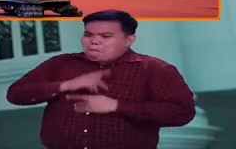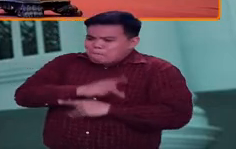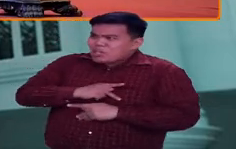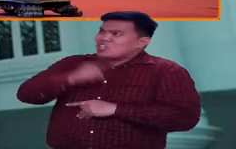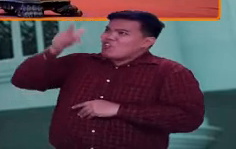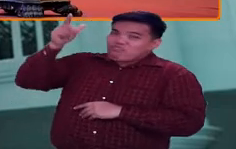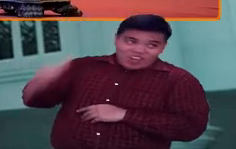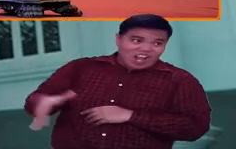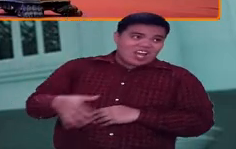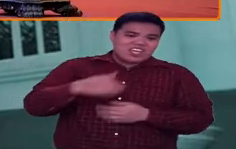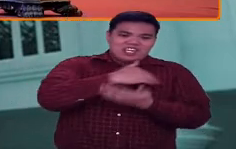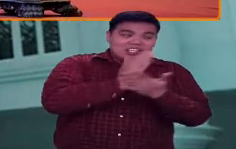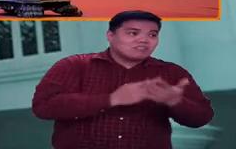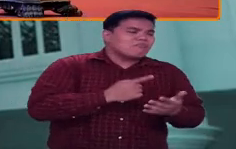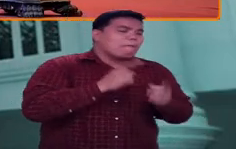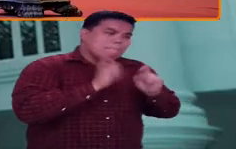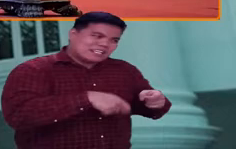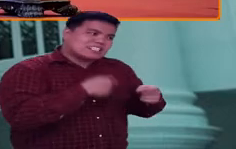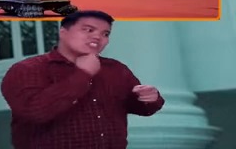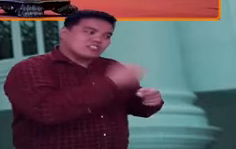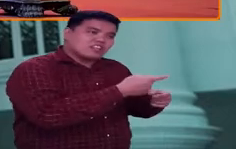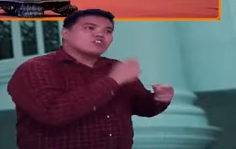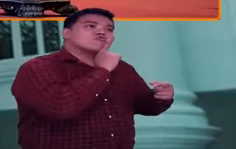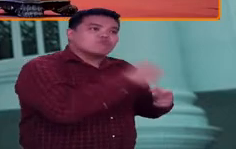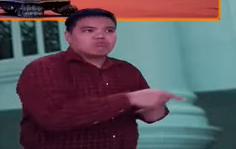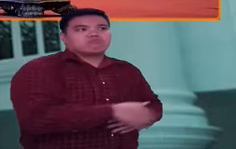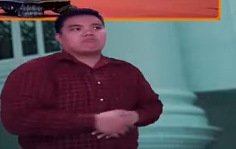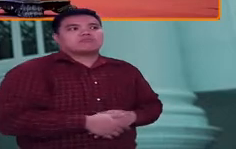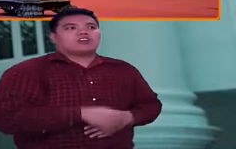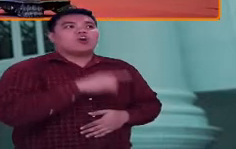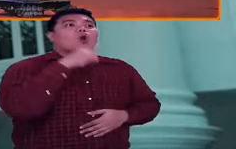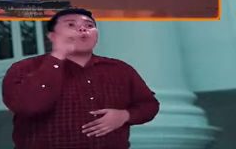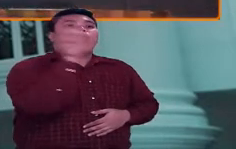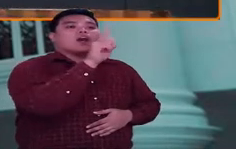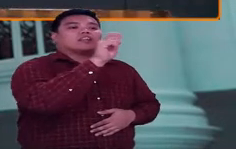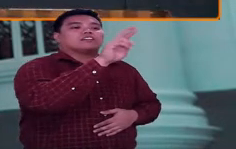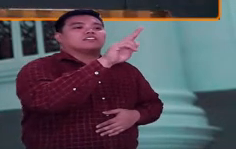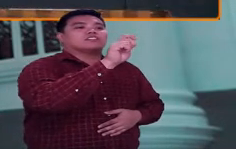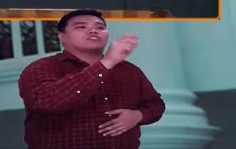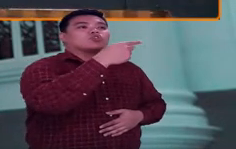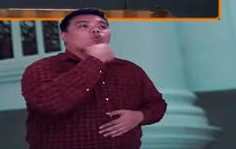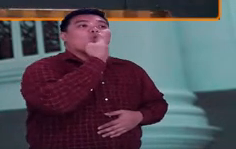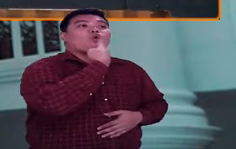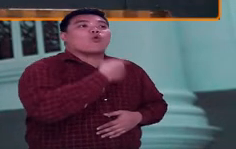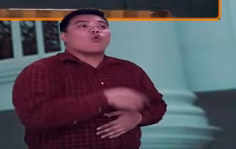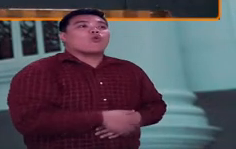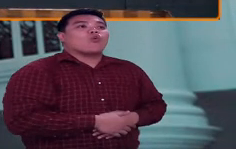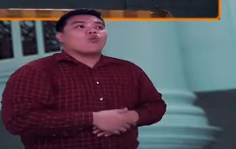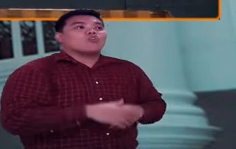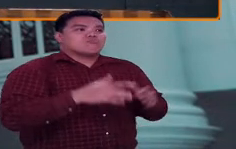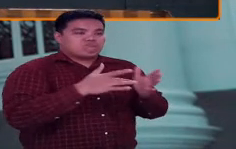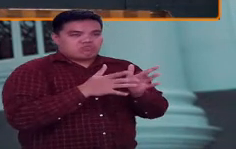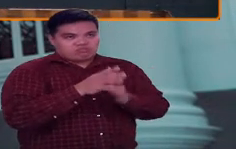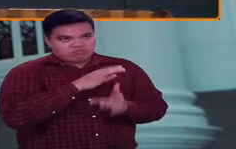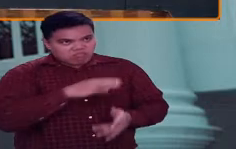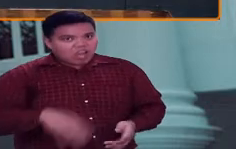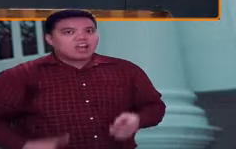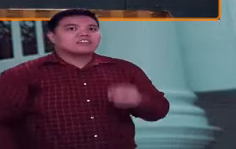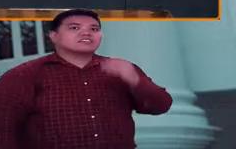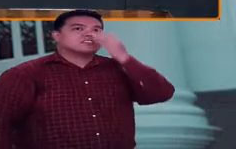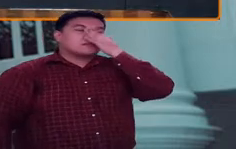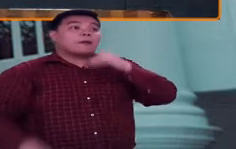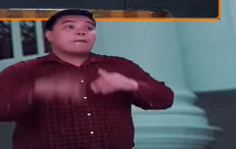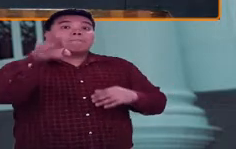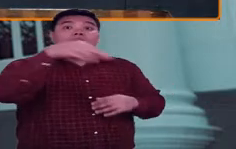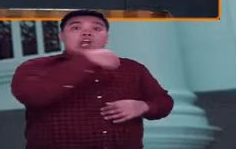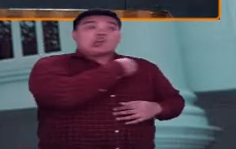something. So we must tell them the truth. The truth is Jesus Christ. All the world's religions,